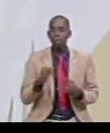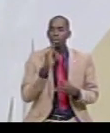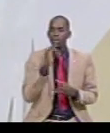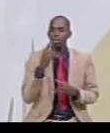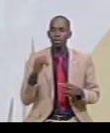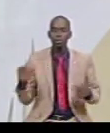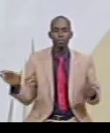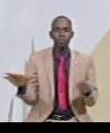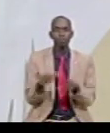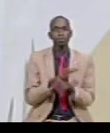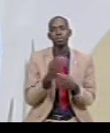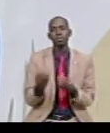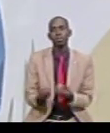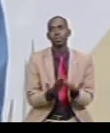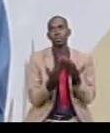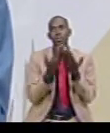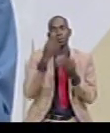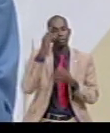for us.